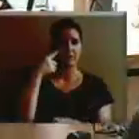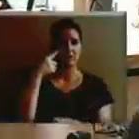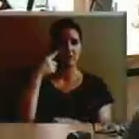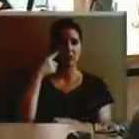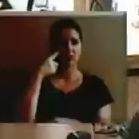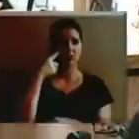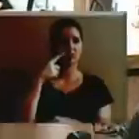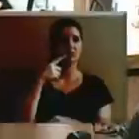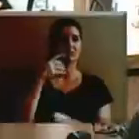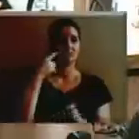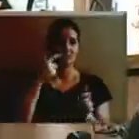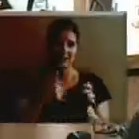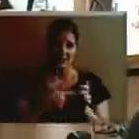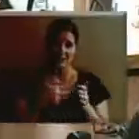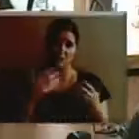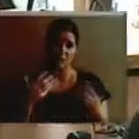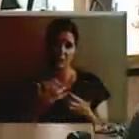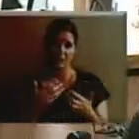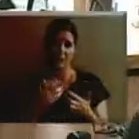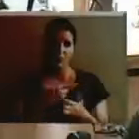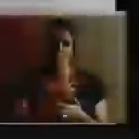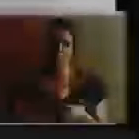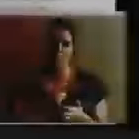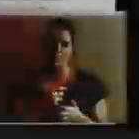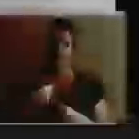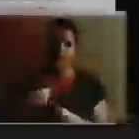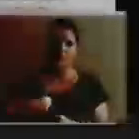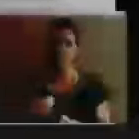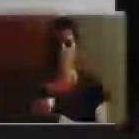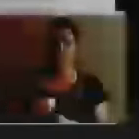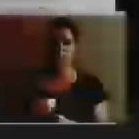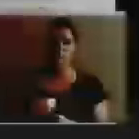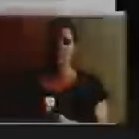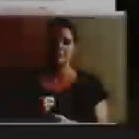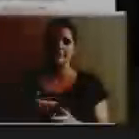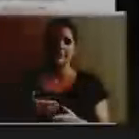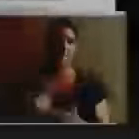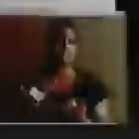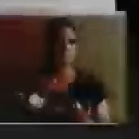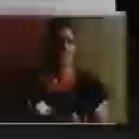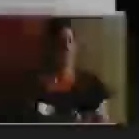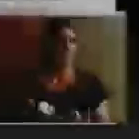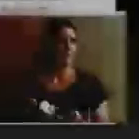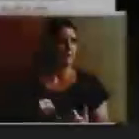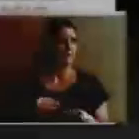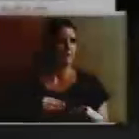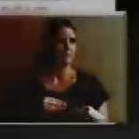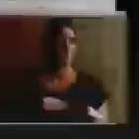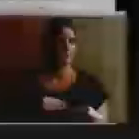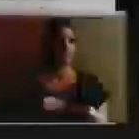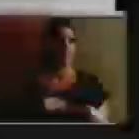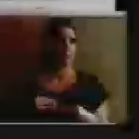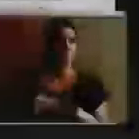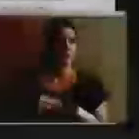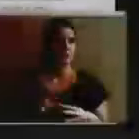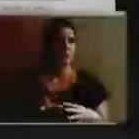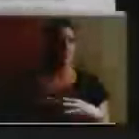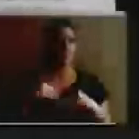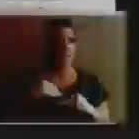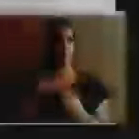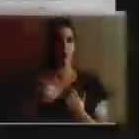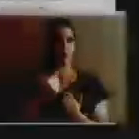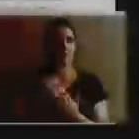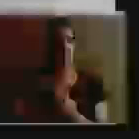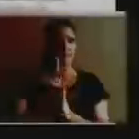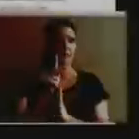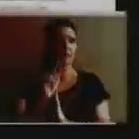And really the recognition reads, your bold, immediate step to adopt the graduate Kentucky policy, the graduate